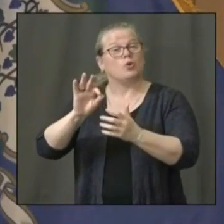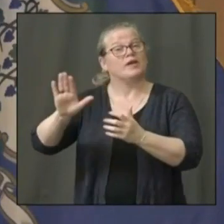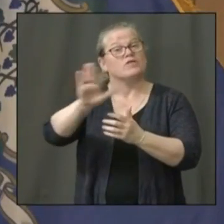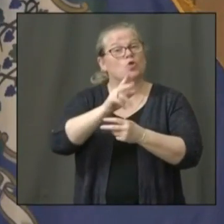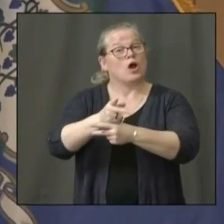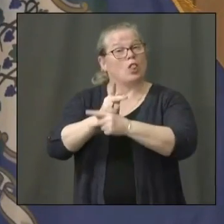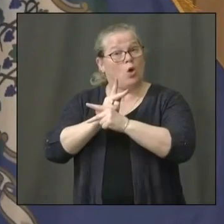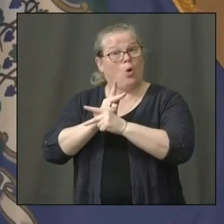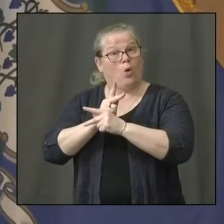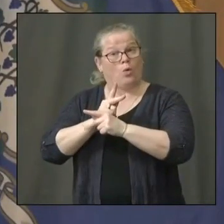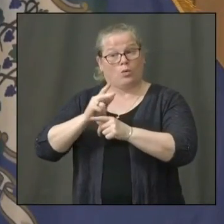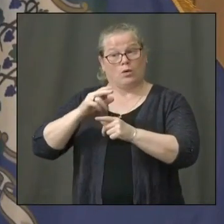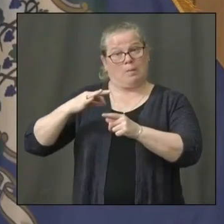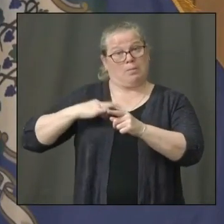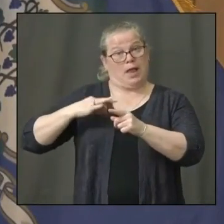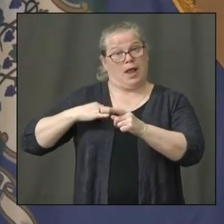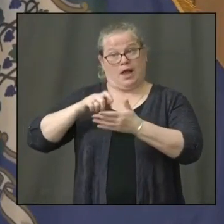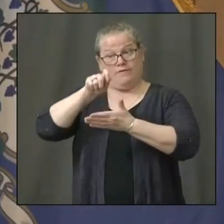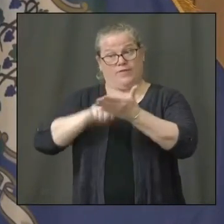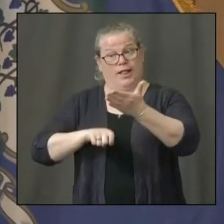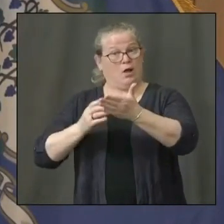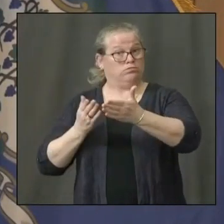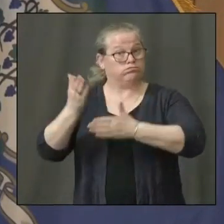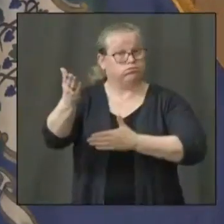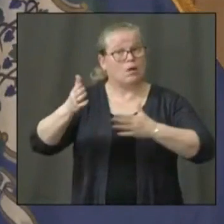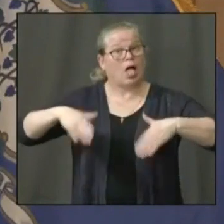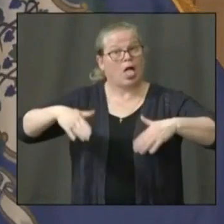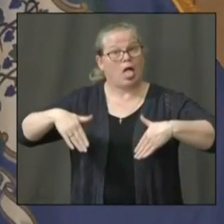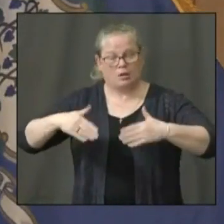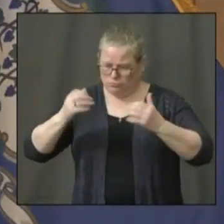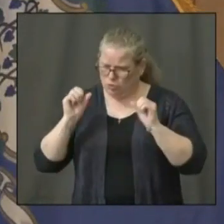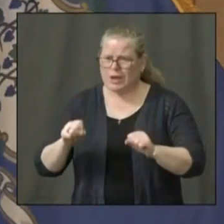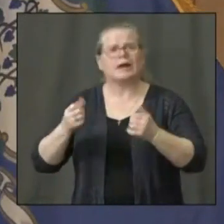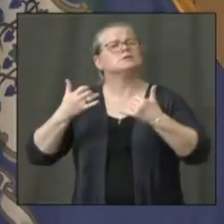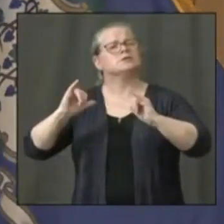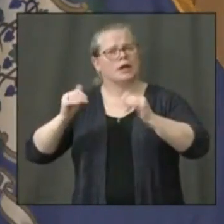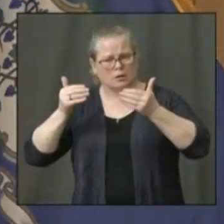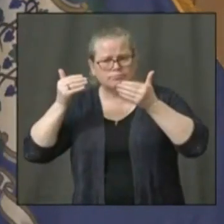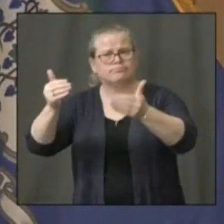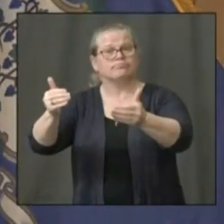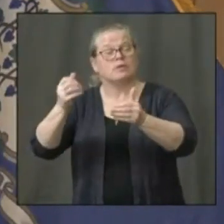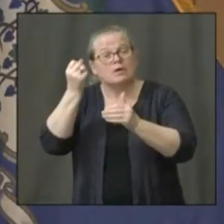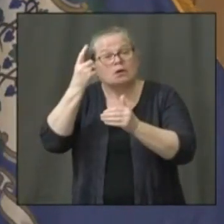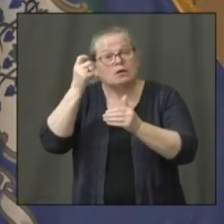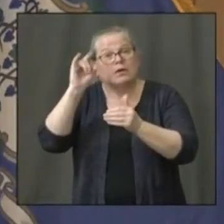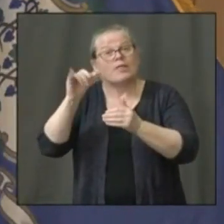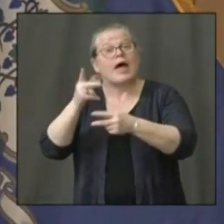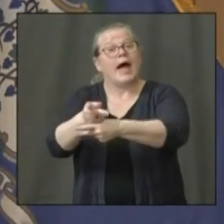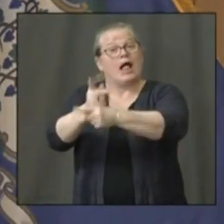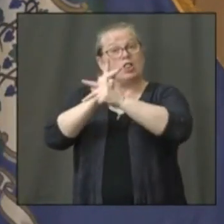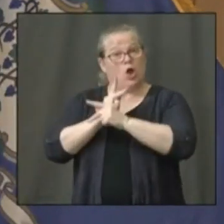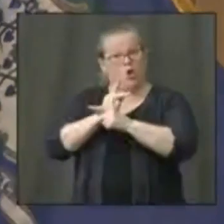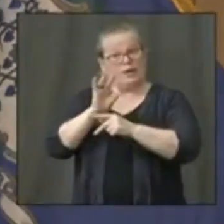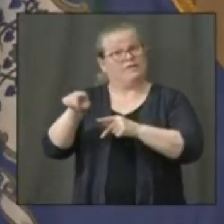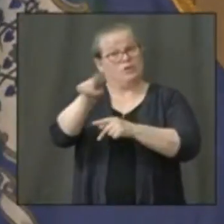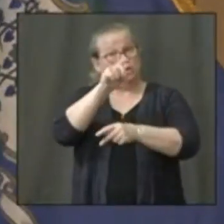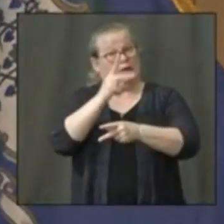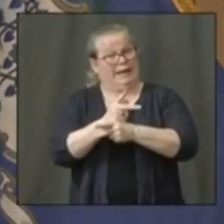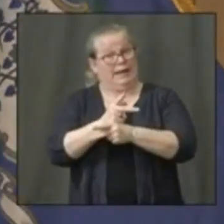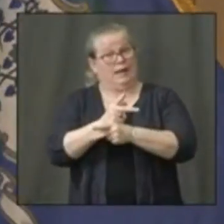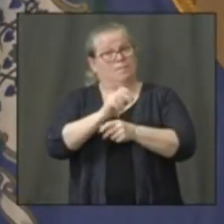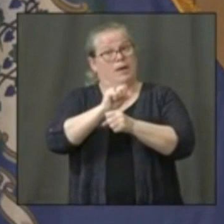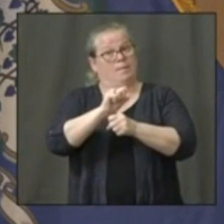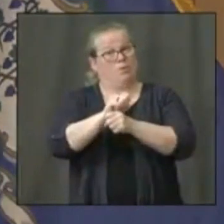too late to get your loan in. And this will cover 2 months of your full operating expenses if you keep everybody employed.